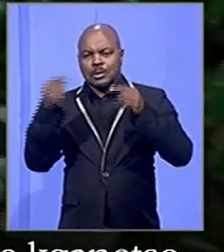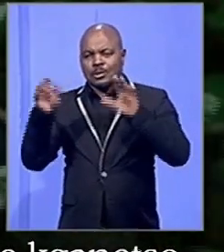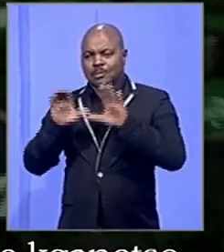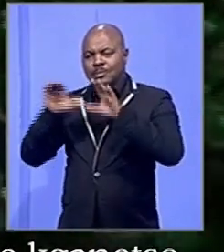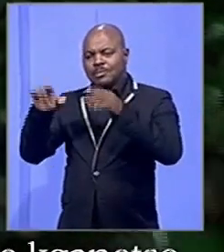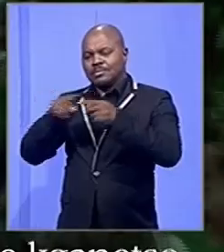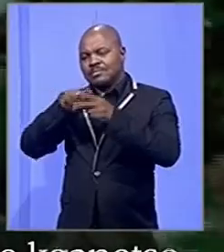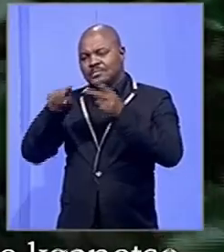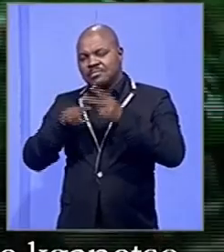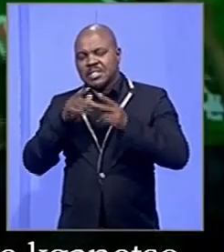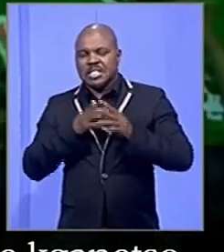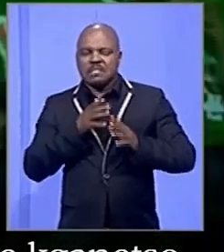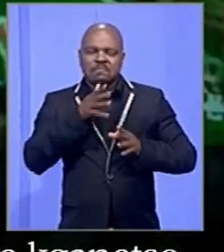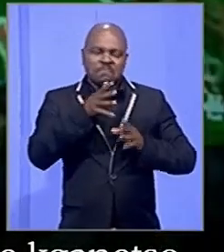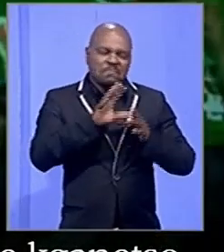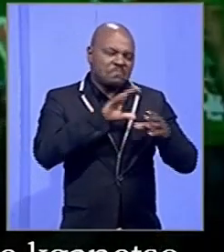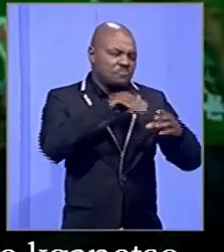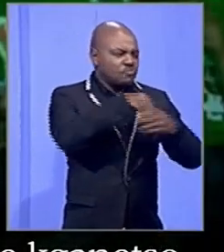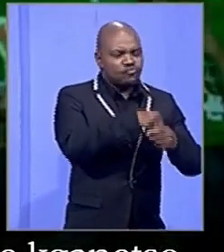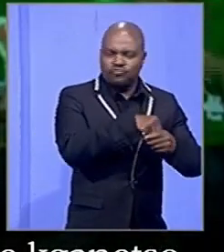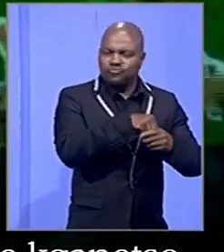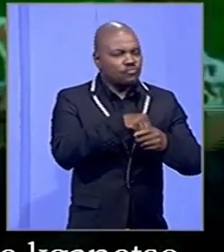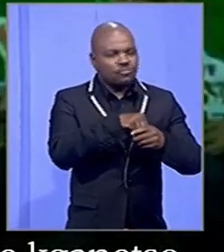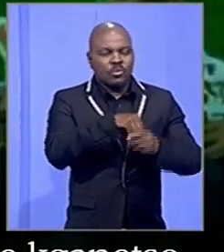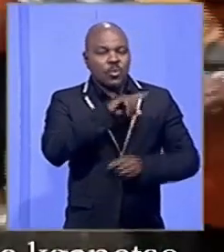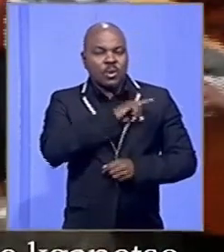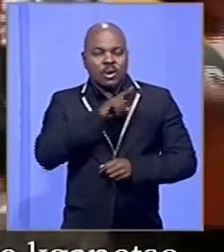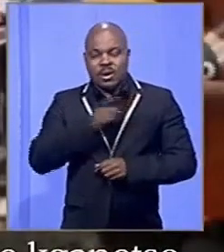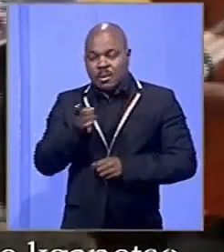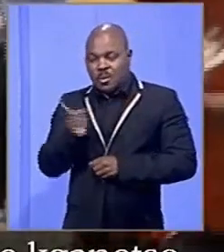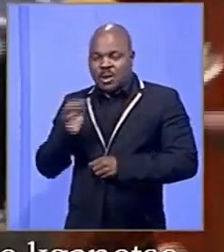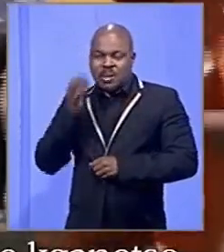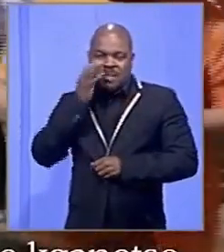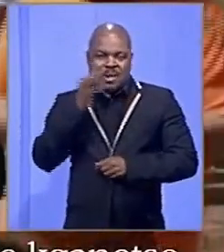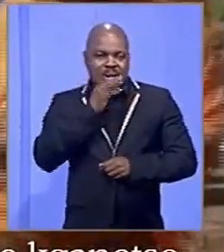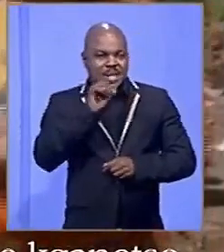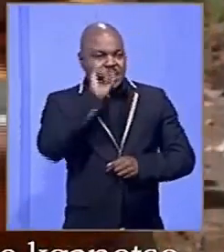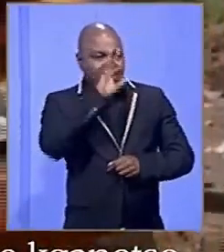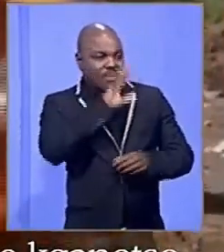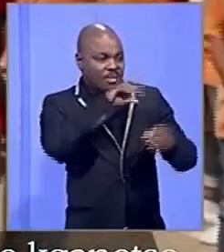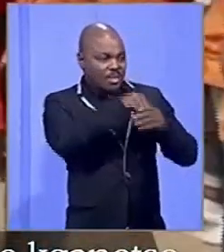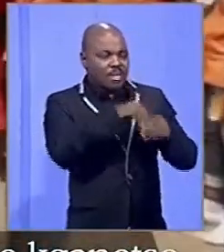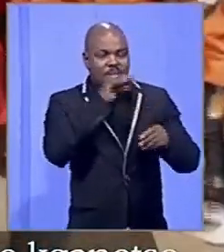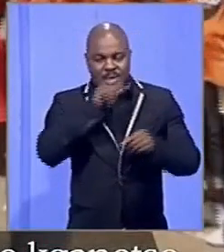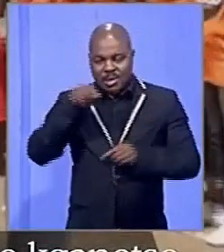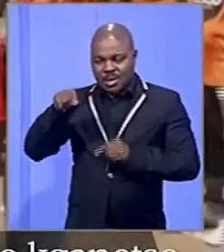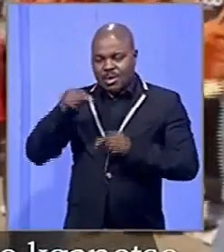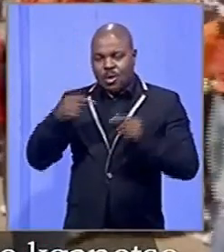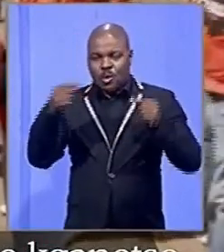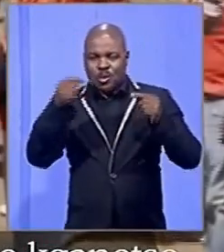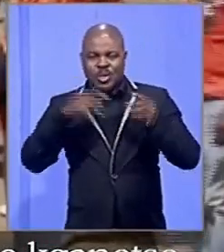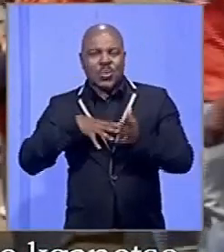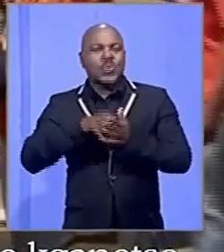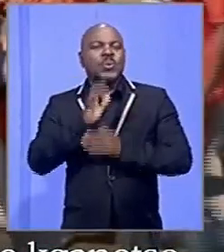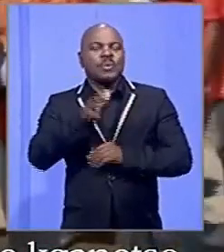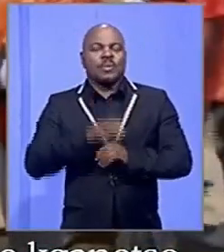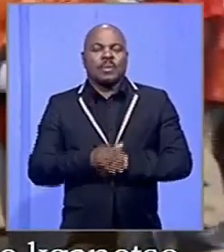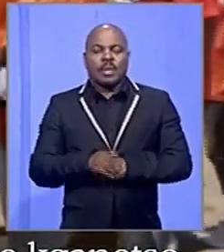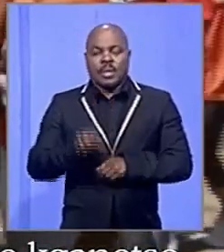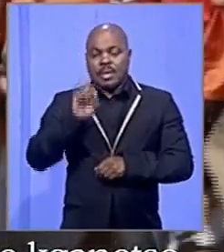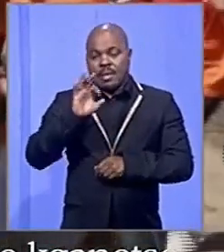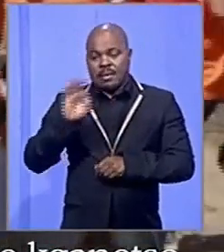motlhakanelwa a goga dinao go ikamanya le yona ka a re a tshaba go koafatsa makoko kganetso. Go le jalo